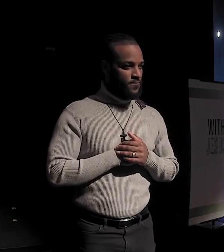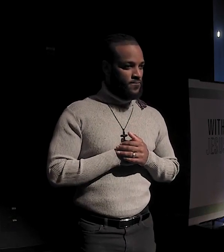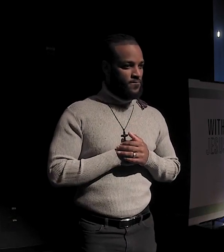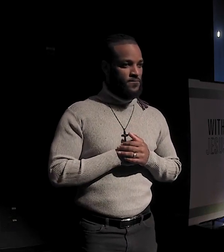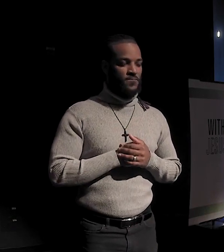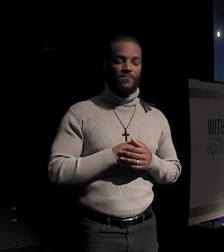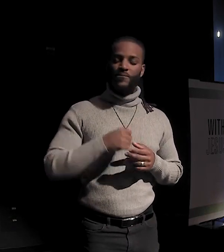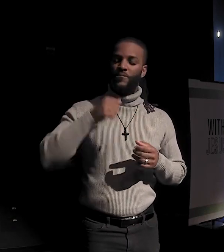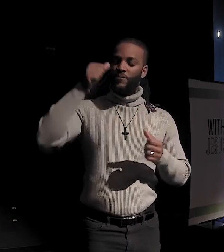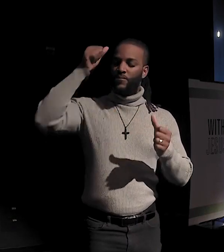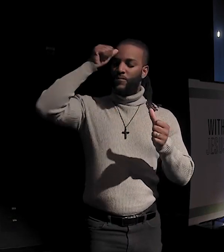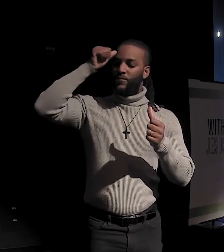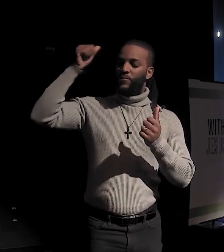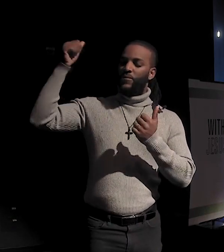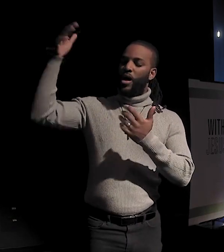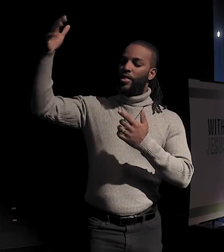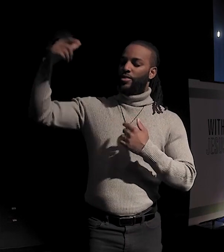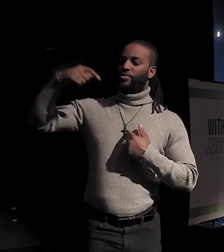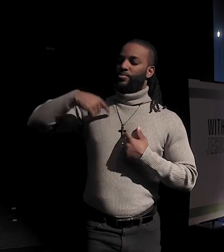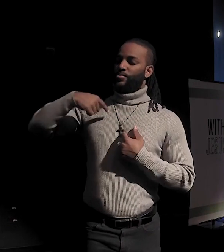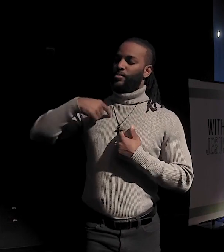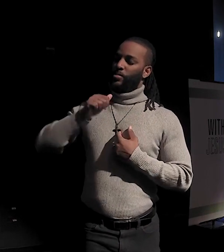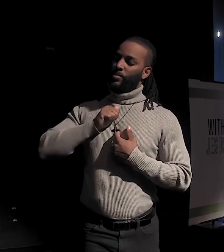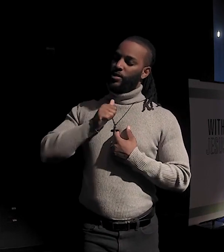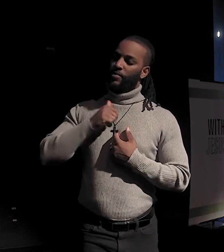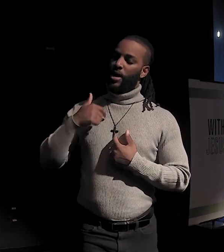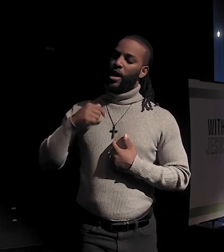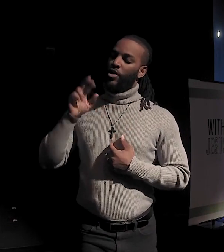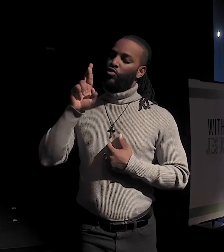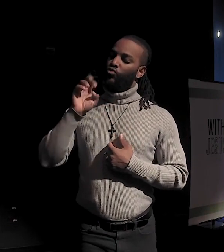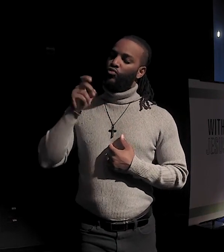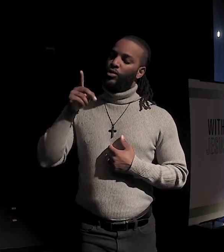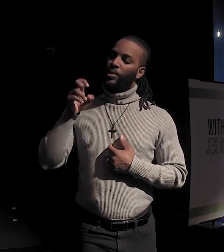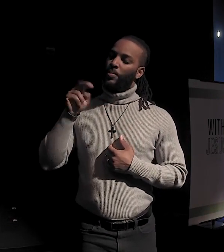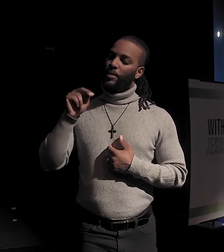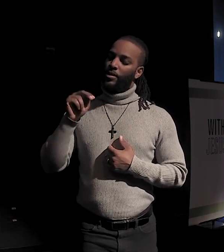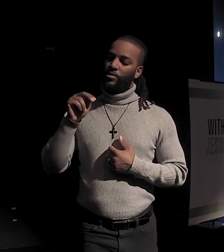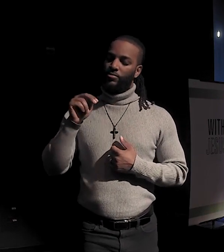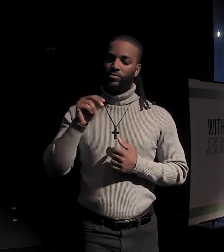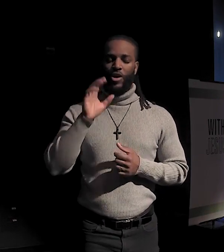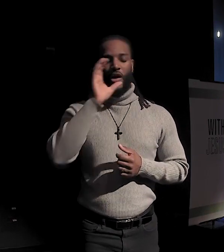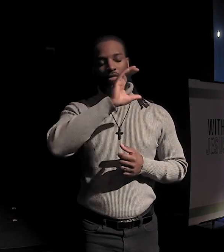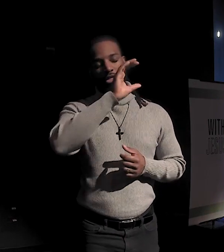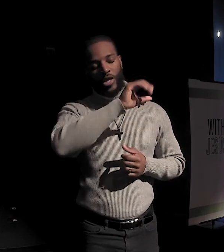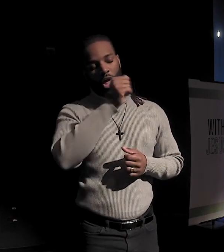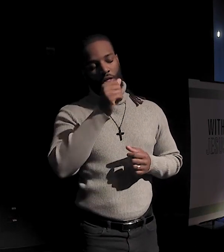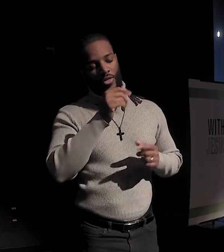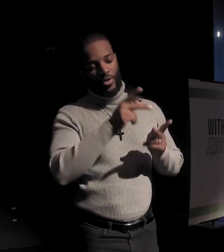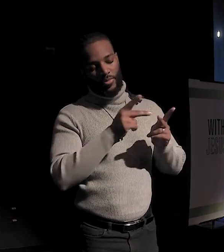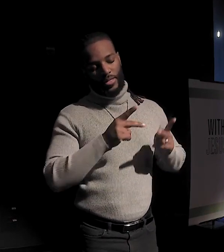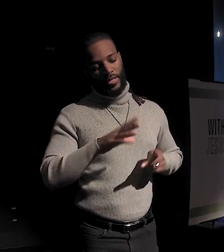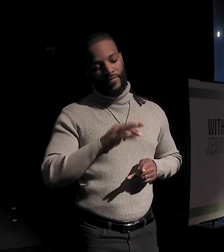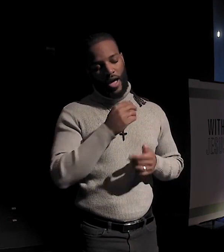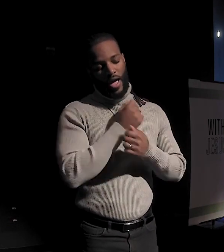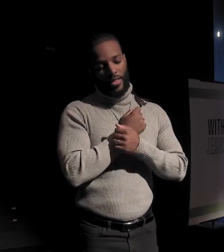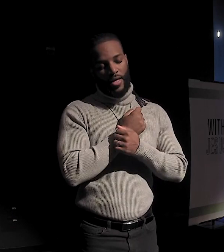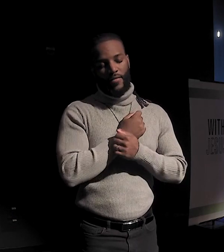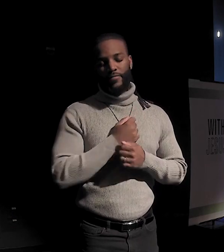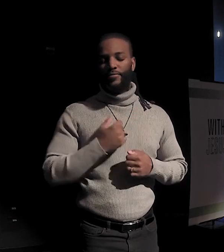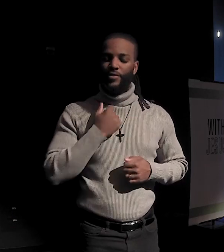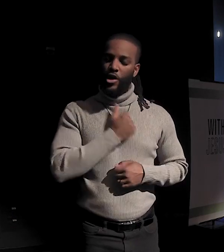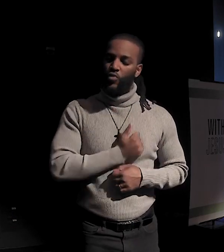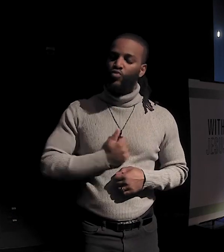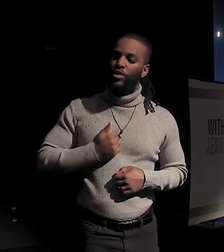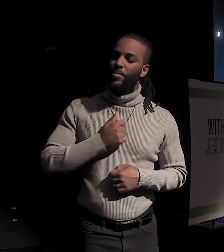And Father, as just one person, I repent of looking elsewhere to find love. I repent of all